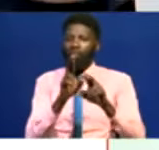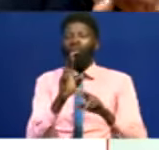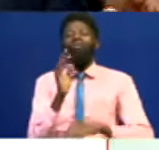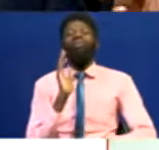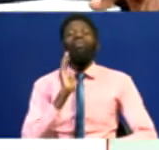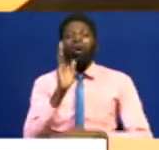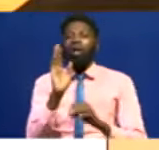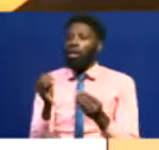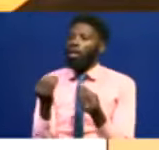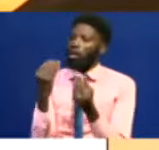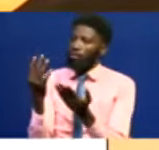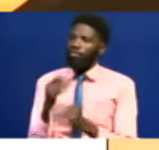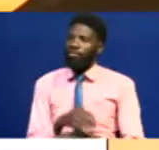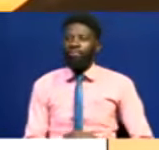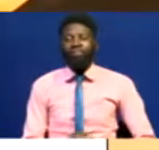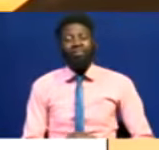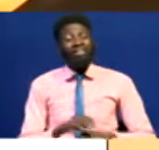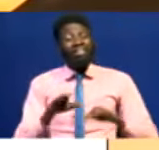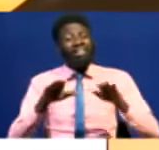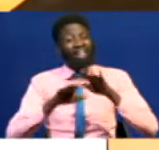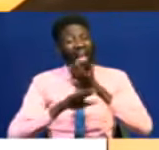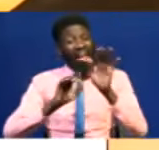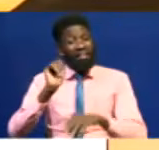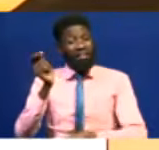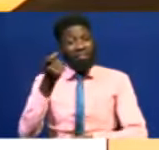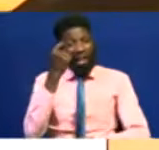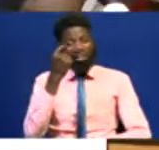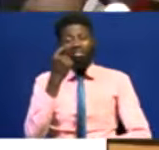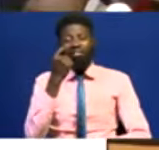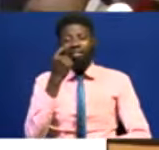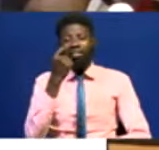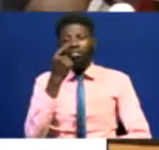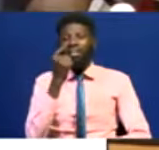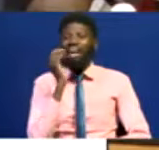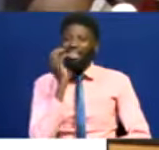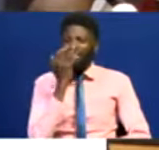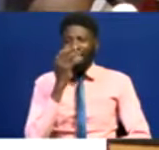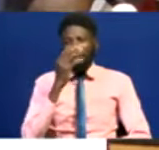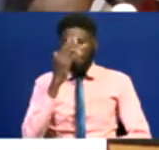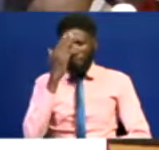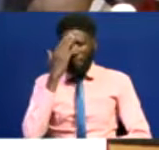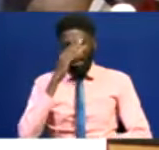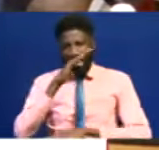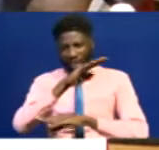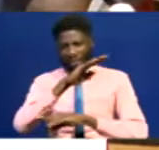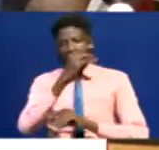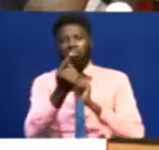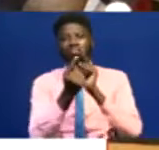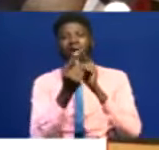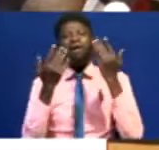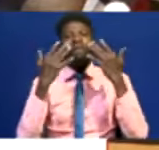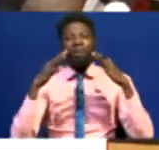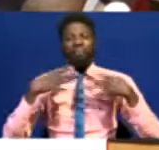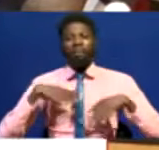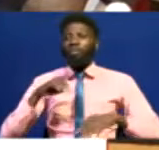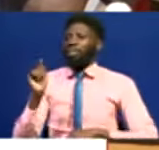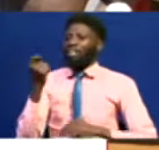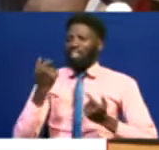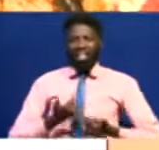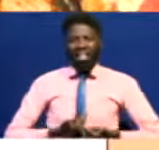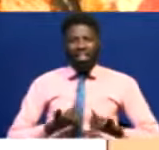report. Deputy President Rigathi Gachagua on Monday evening met Kenyans living in Italy at a hotel in